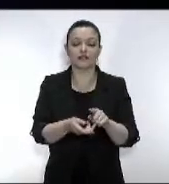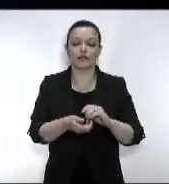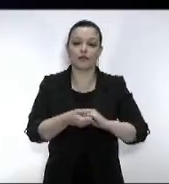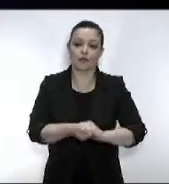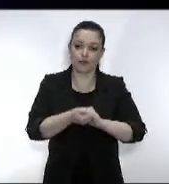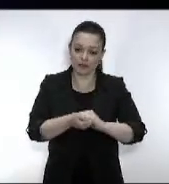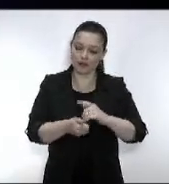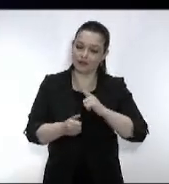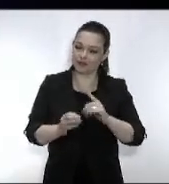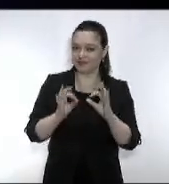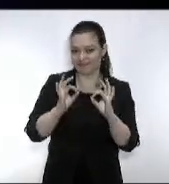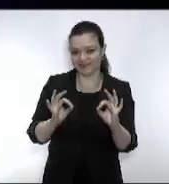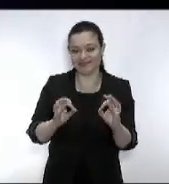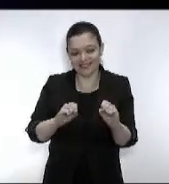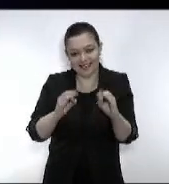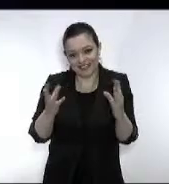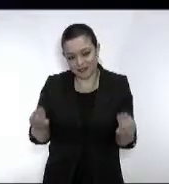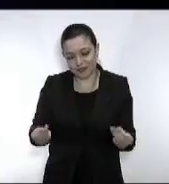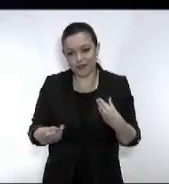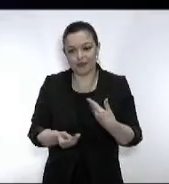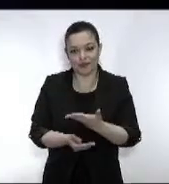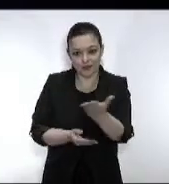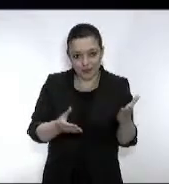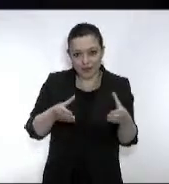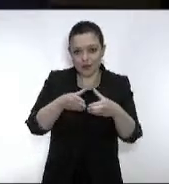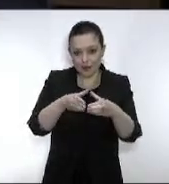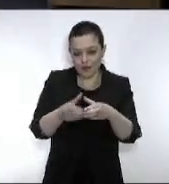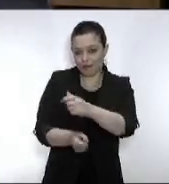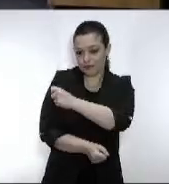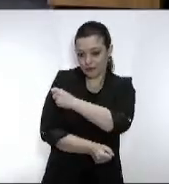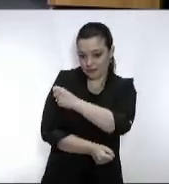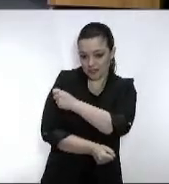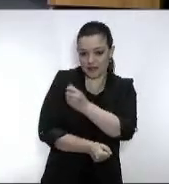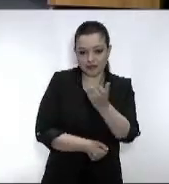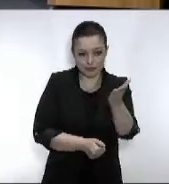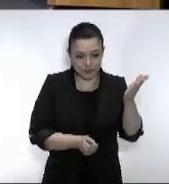greet also, for sure, with a lot of